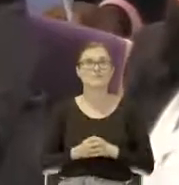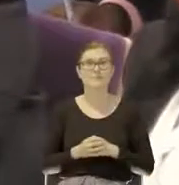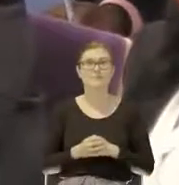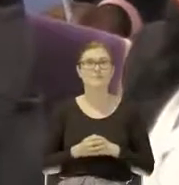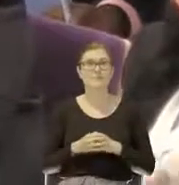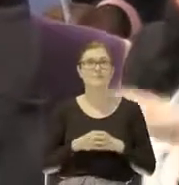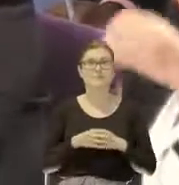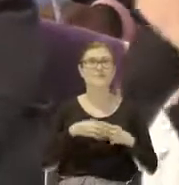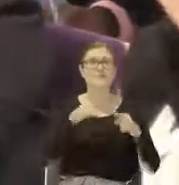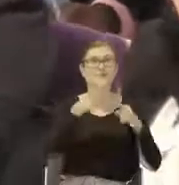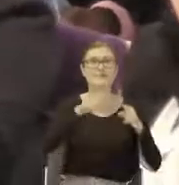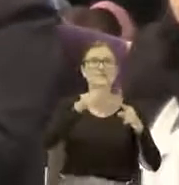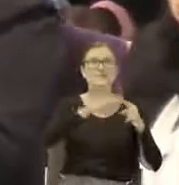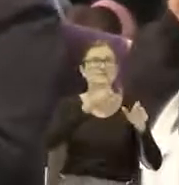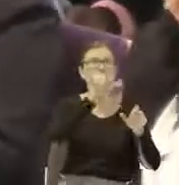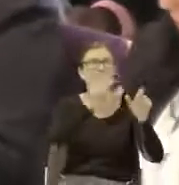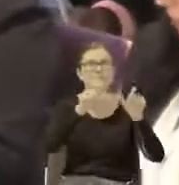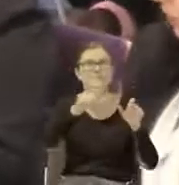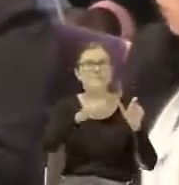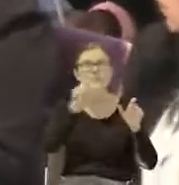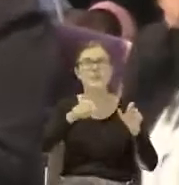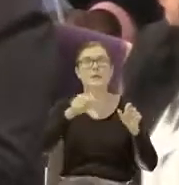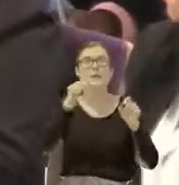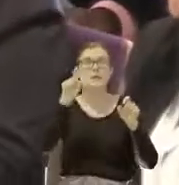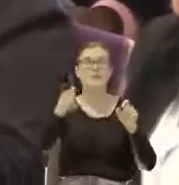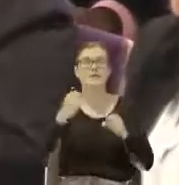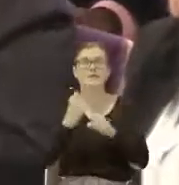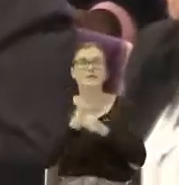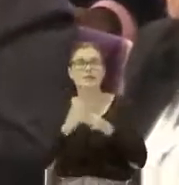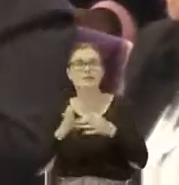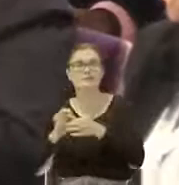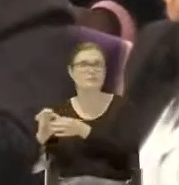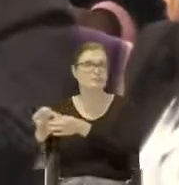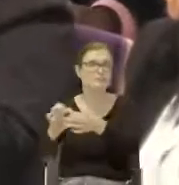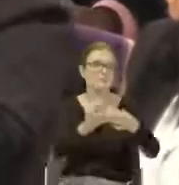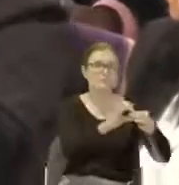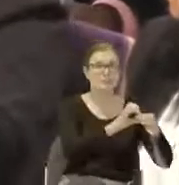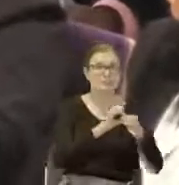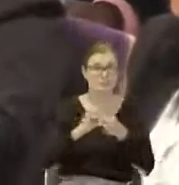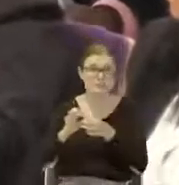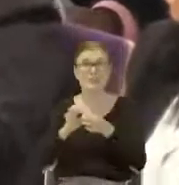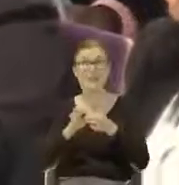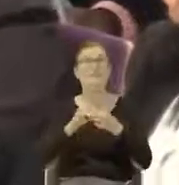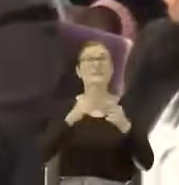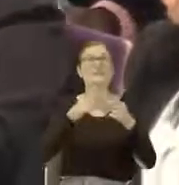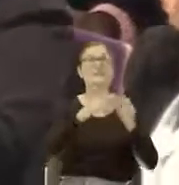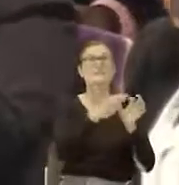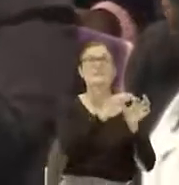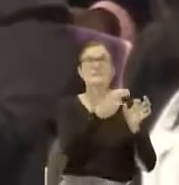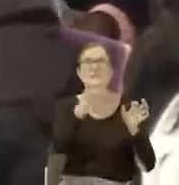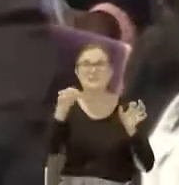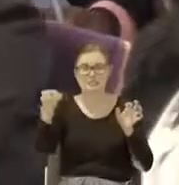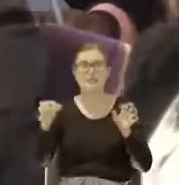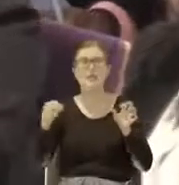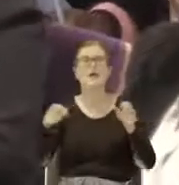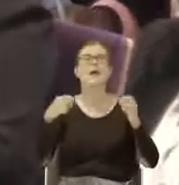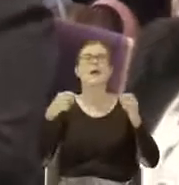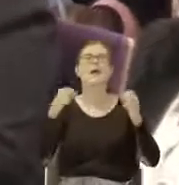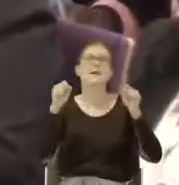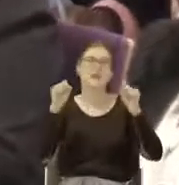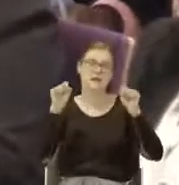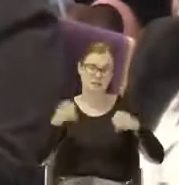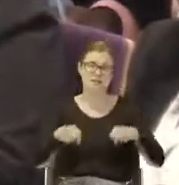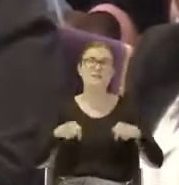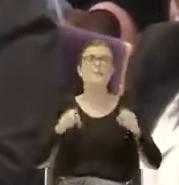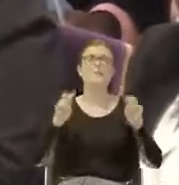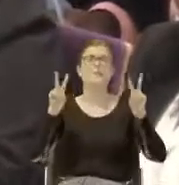in every municipality, because we believe if every sector, every municipality in